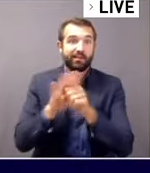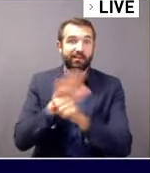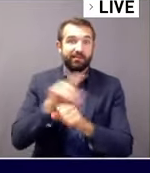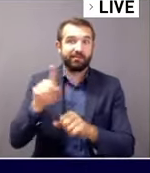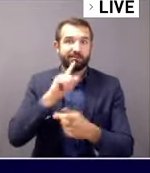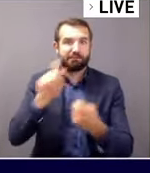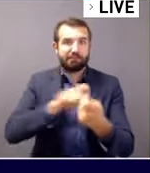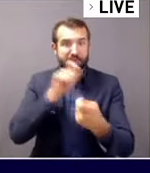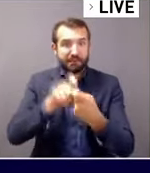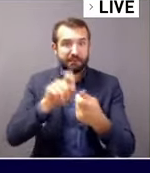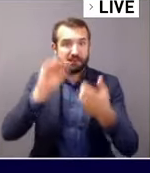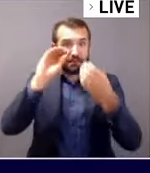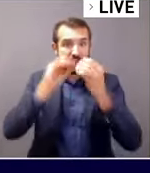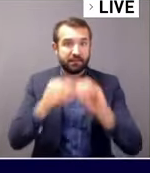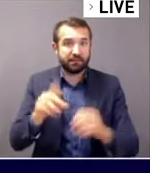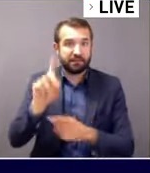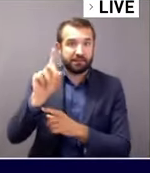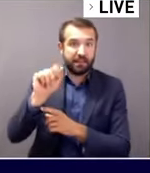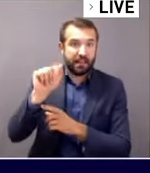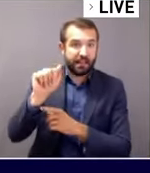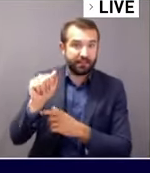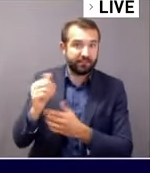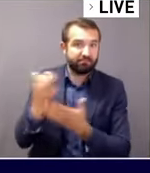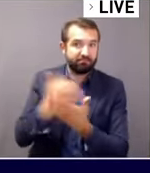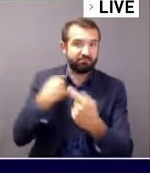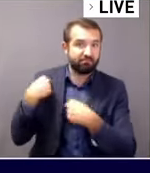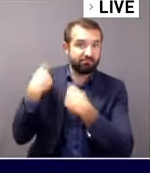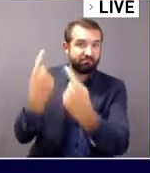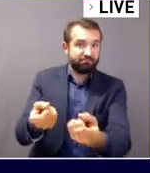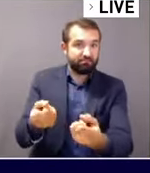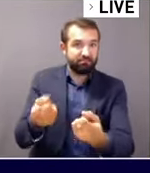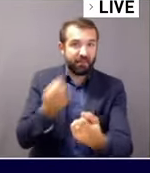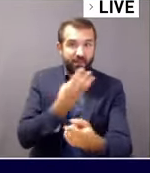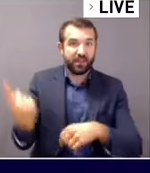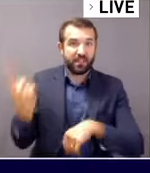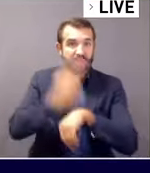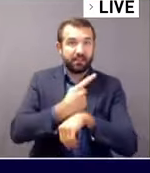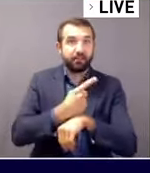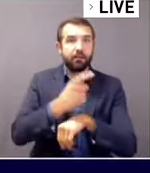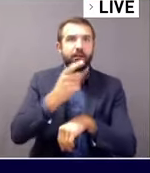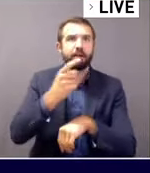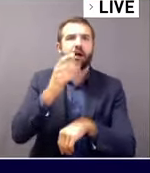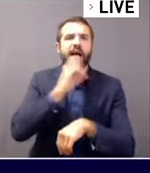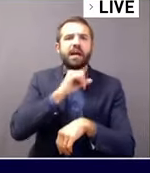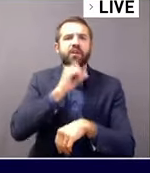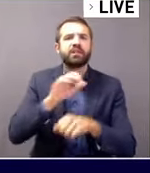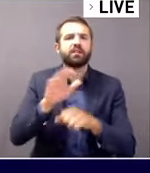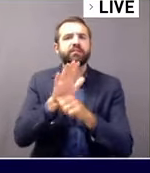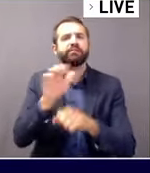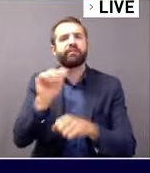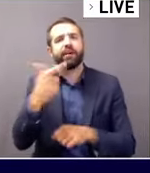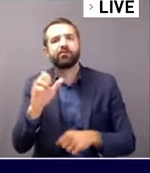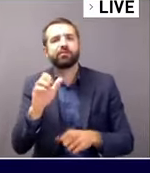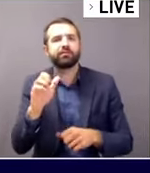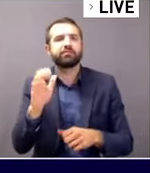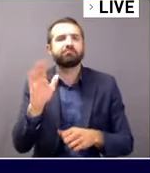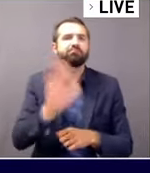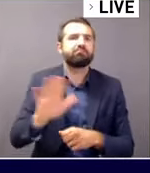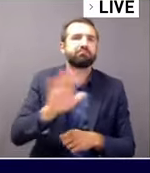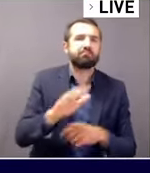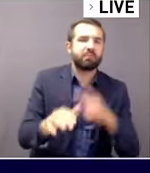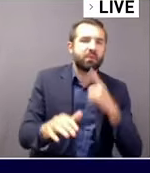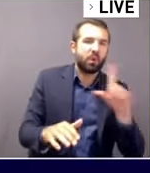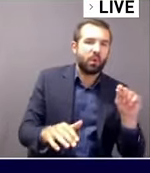few days, the age range of those who have been affected by COVID-19 spans from a low point of people in their